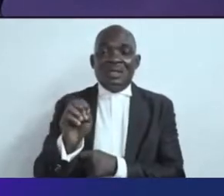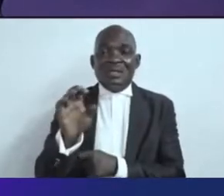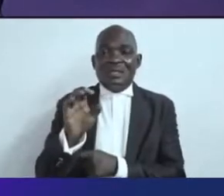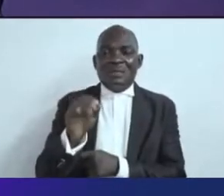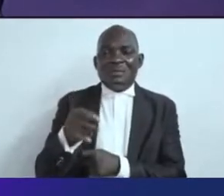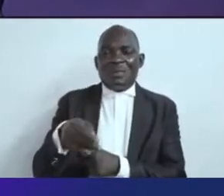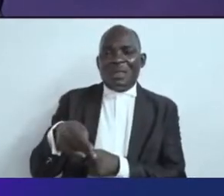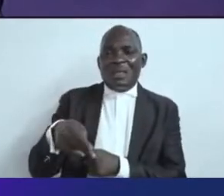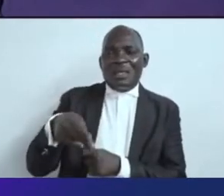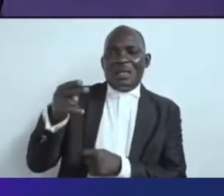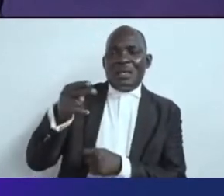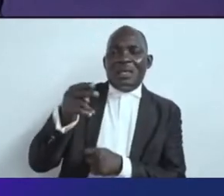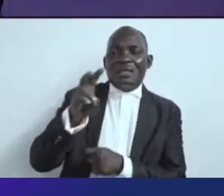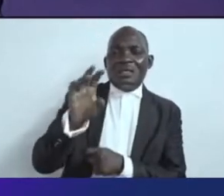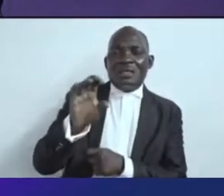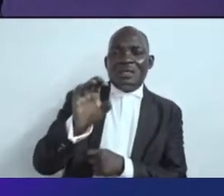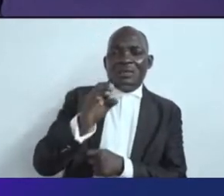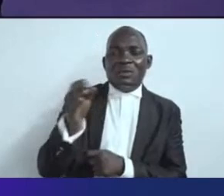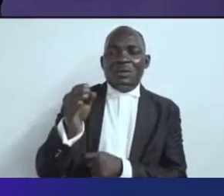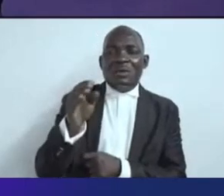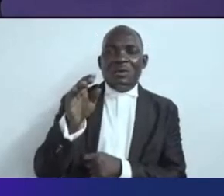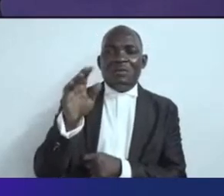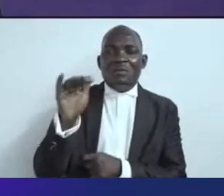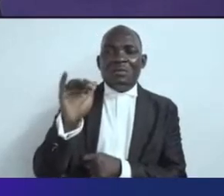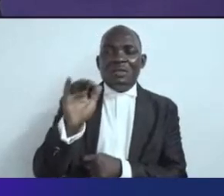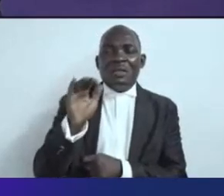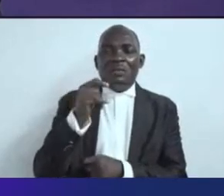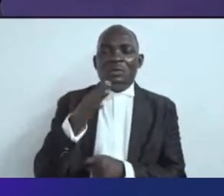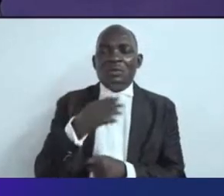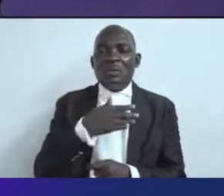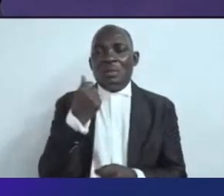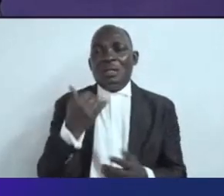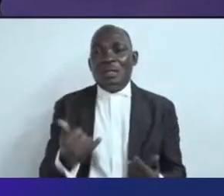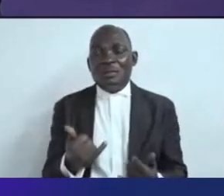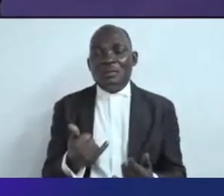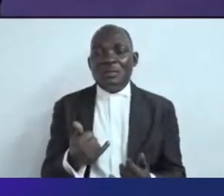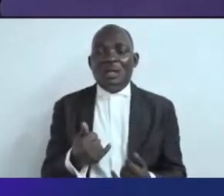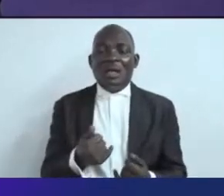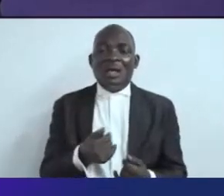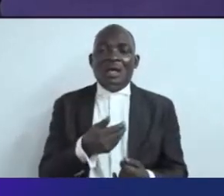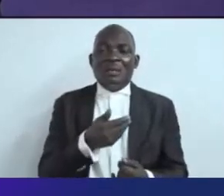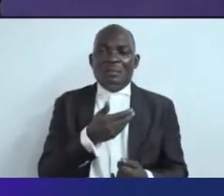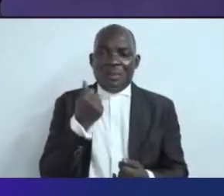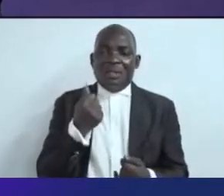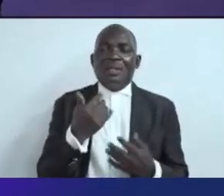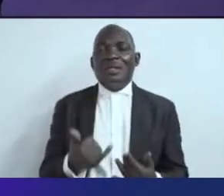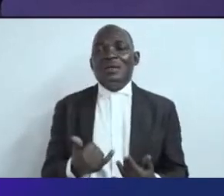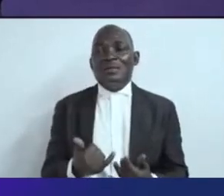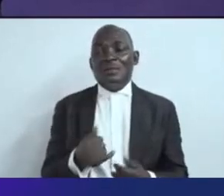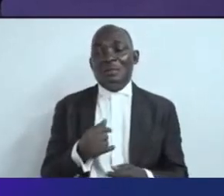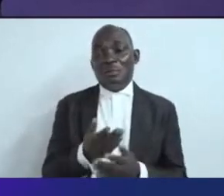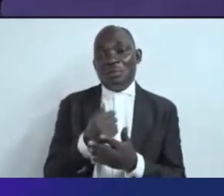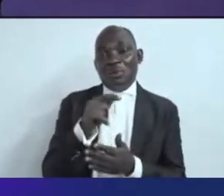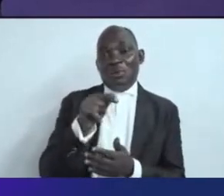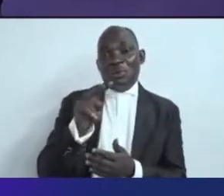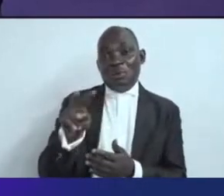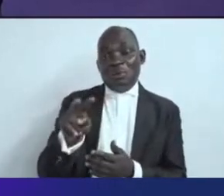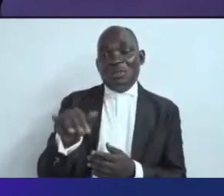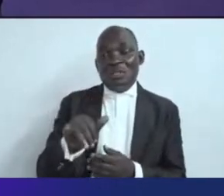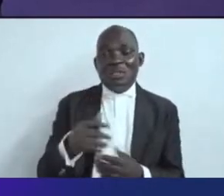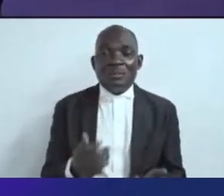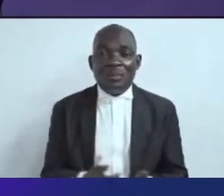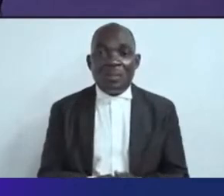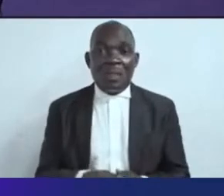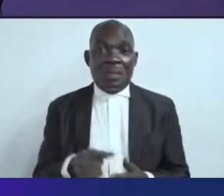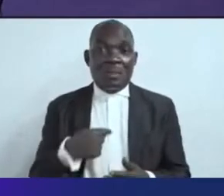went from 6 CDs to 15. And we are recovering. And we are recovering very quickly, just from 2022.